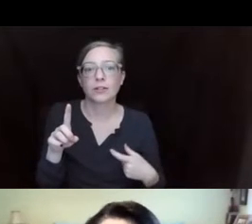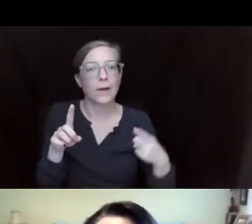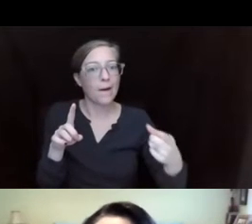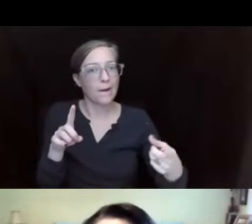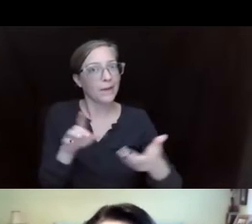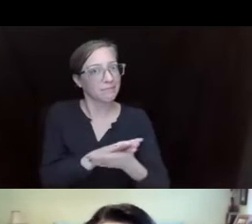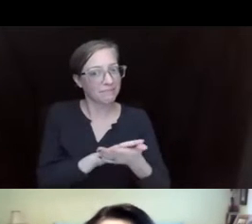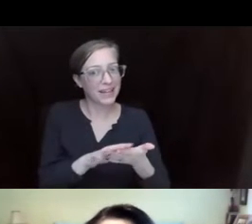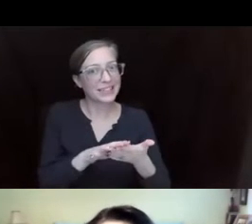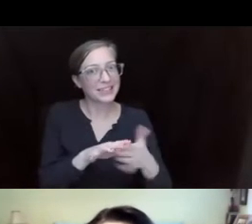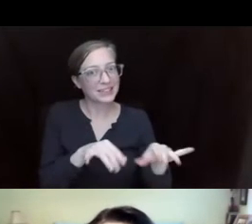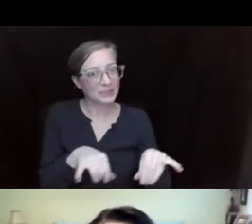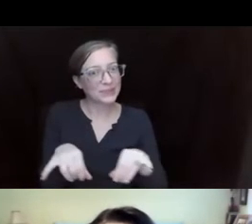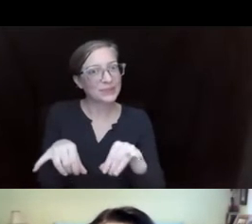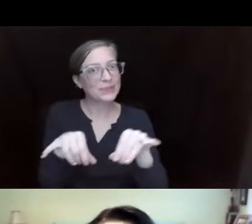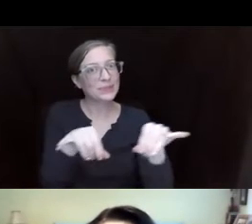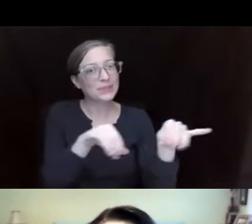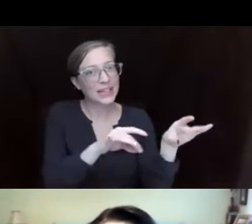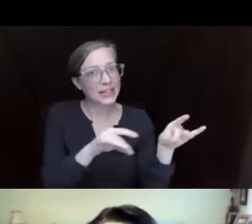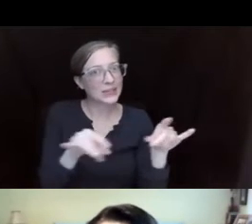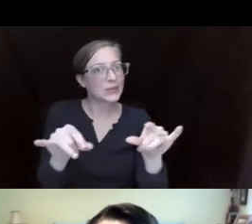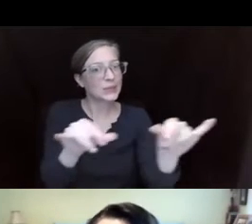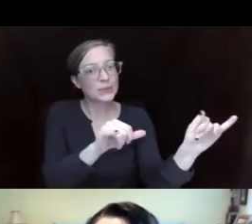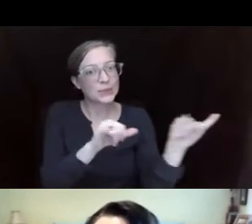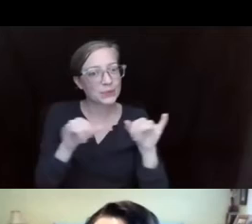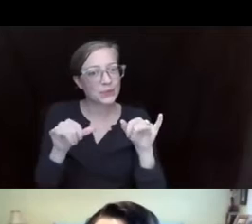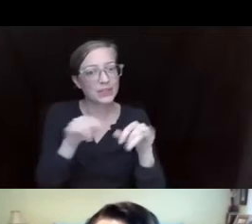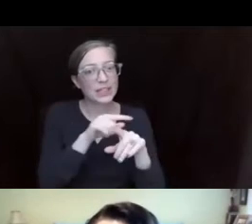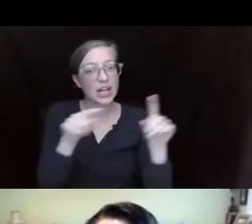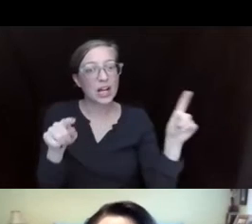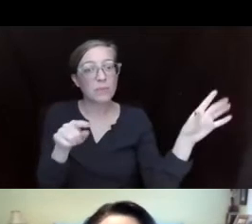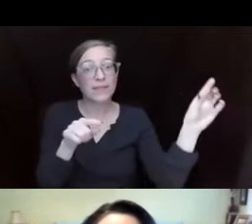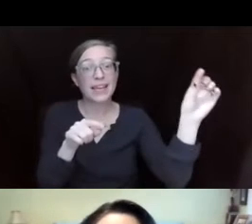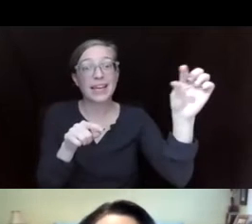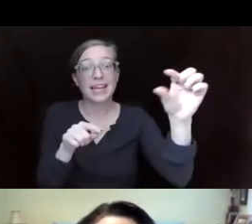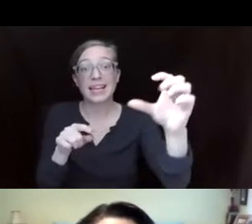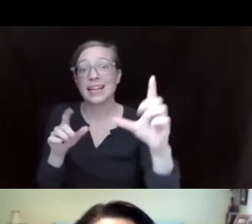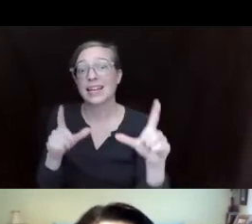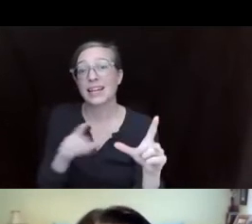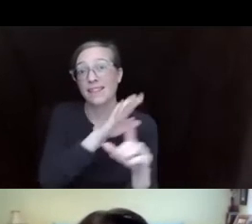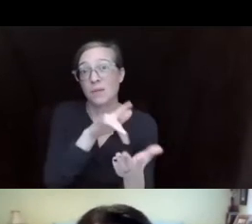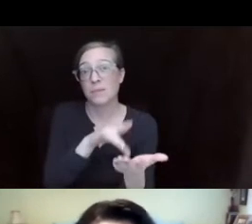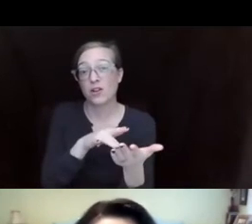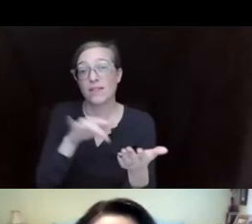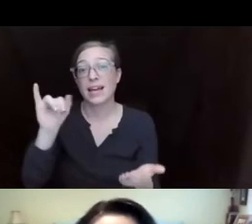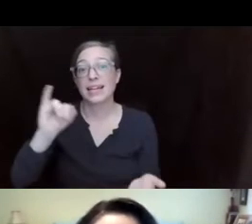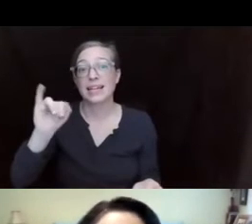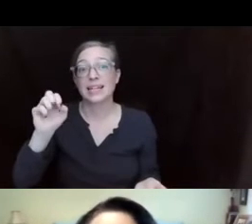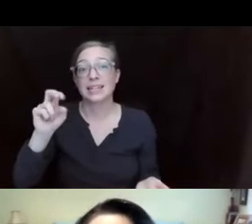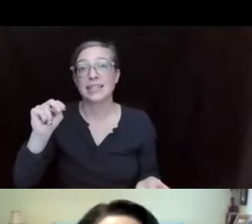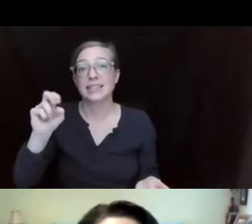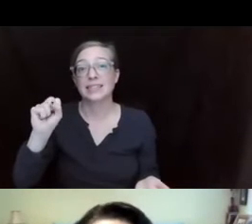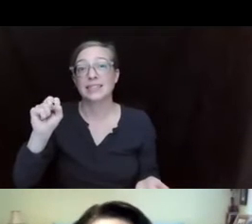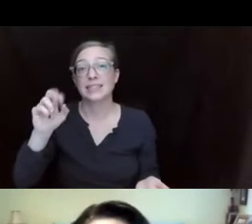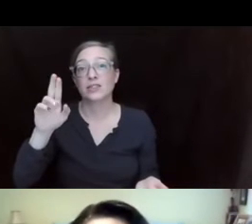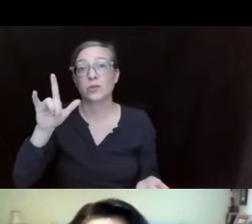homogeneous. But once the electric field gets to this region that we call the insulating poles, the poles are insulating because they